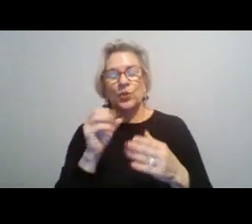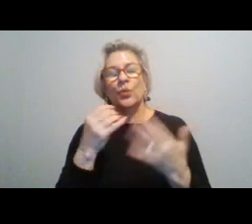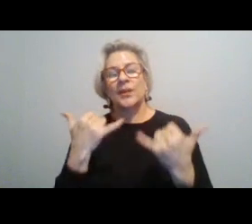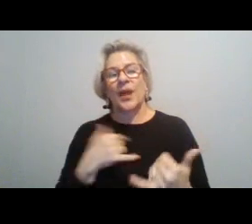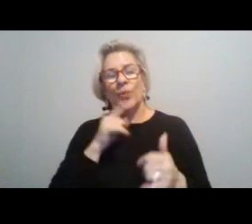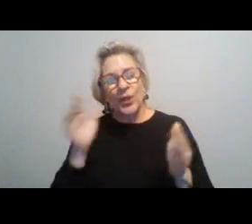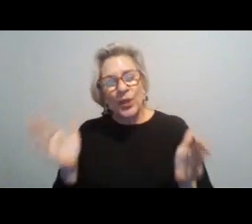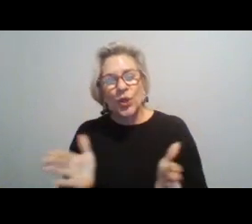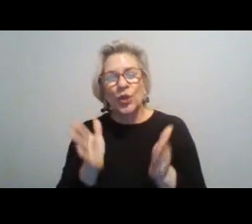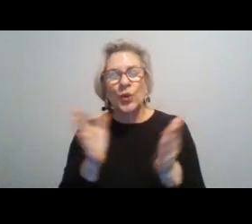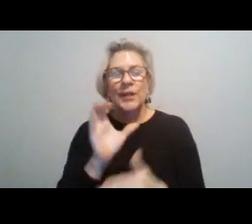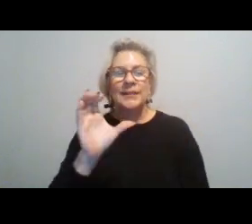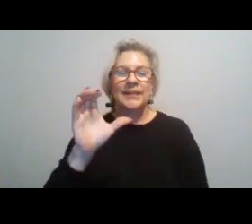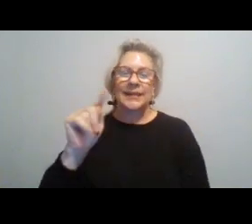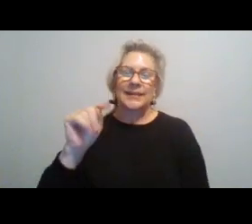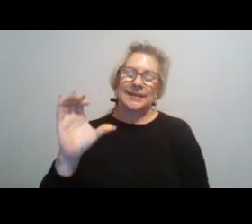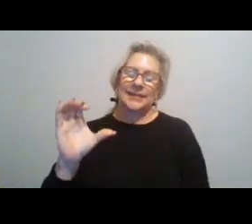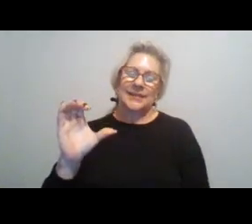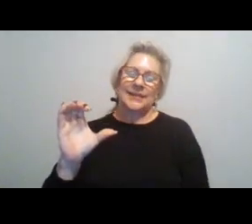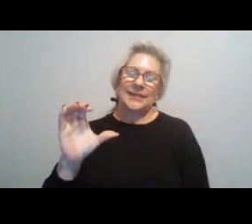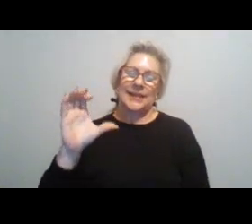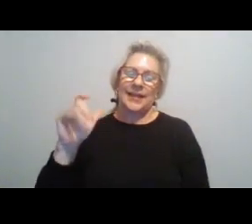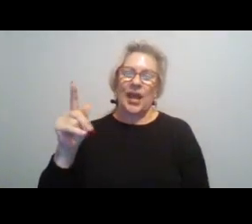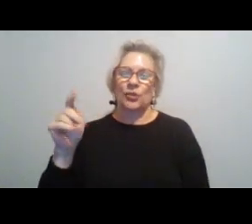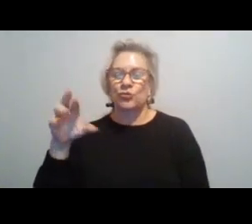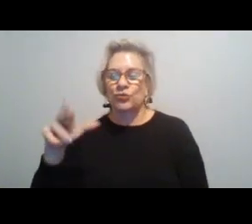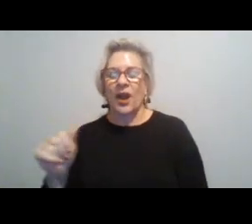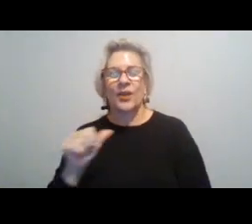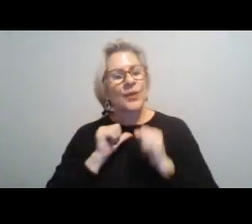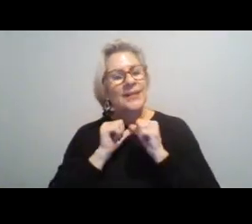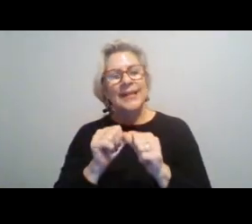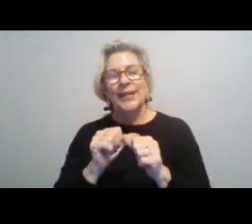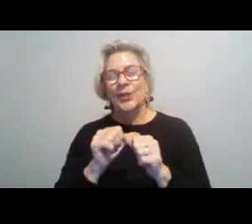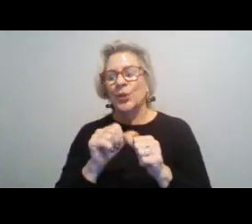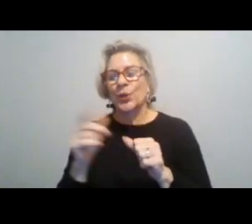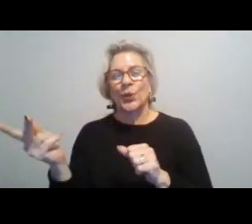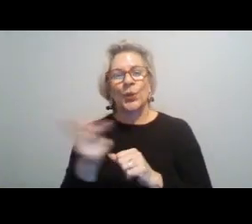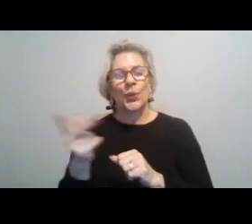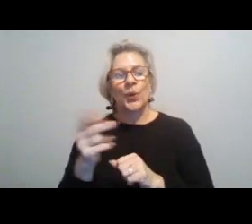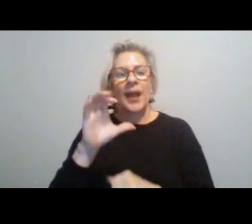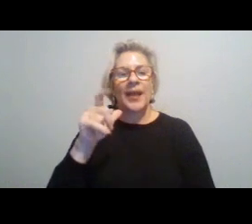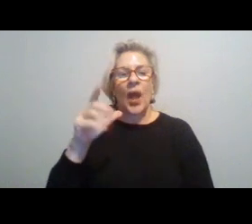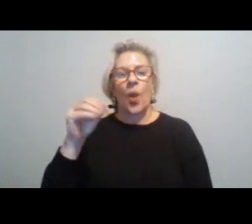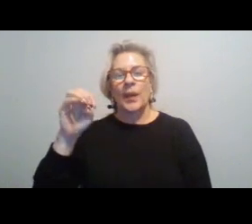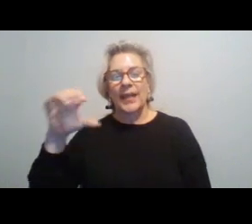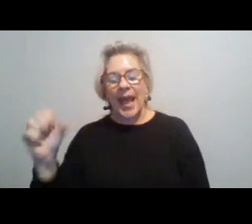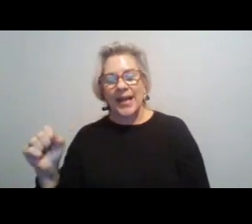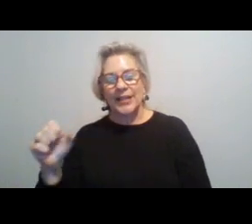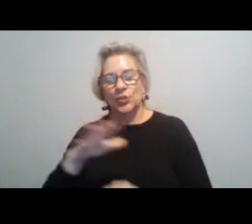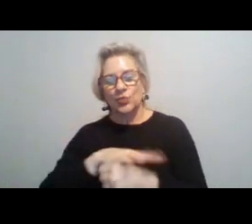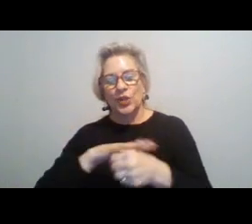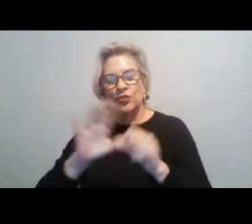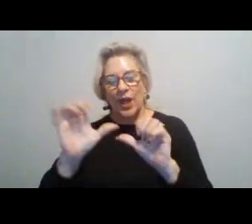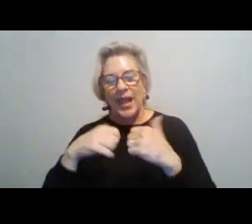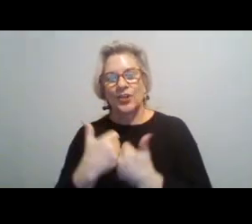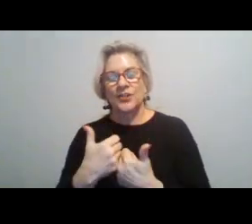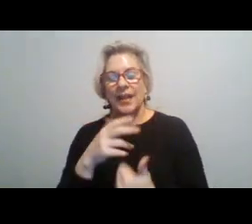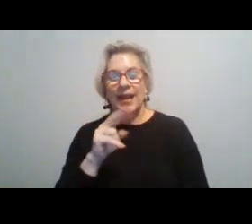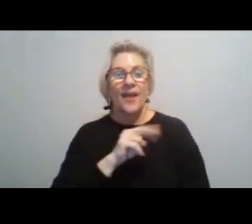encourage the CTC, CalSTRA, and Caltrans to continue to engage with Cal OES regional agencies such as Nevada